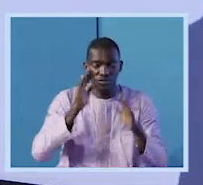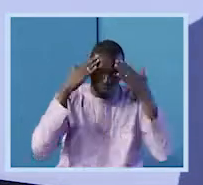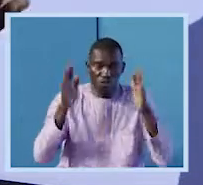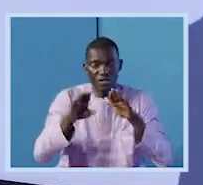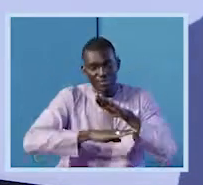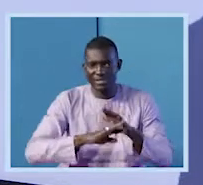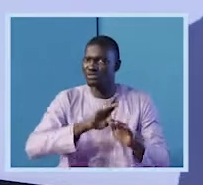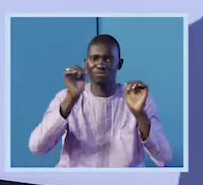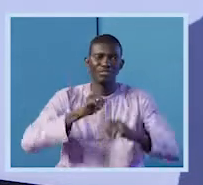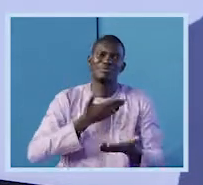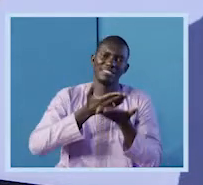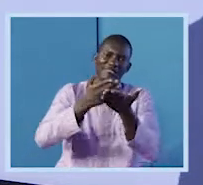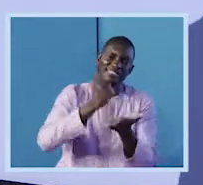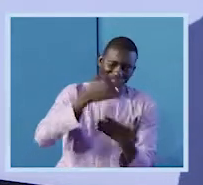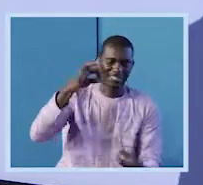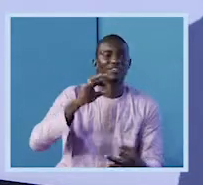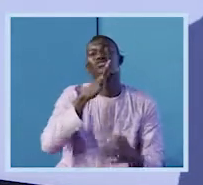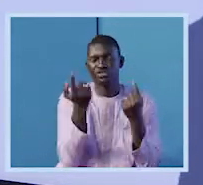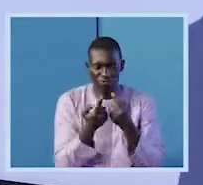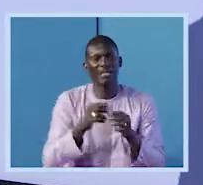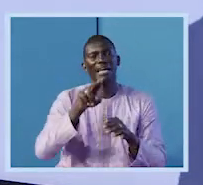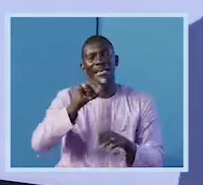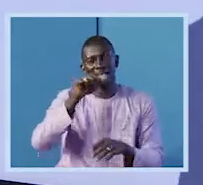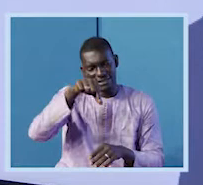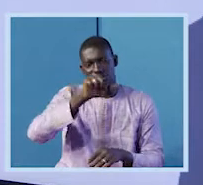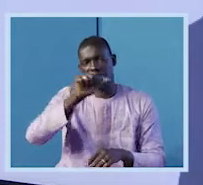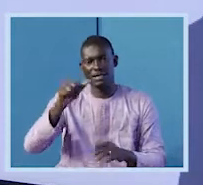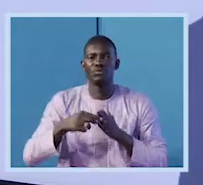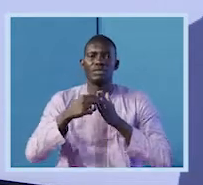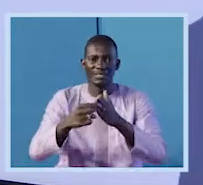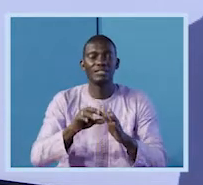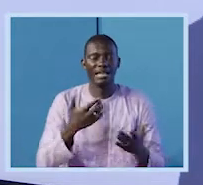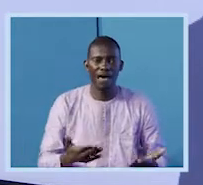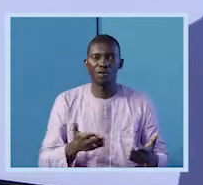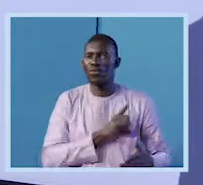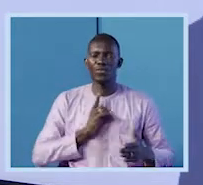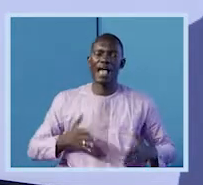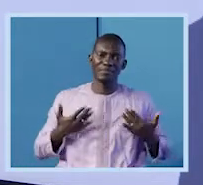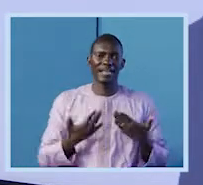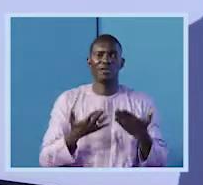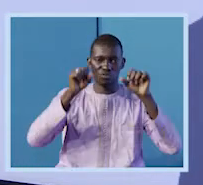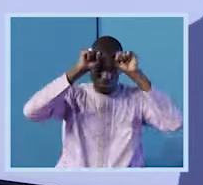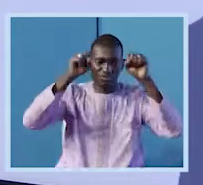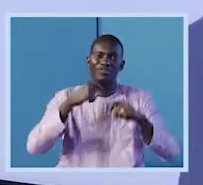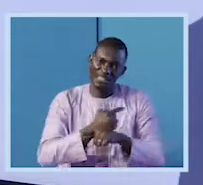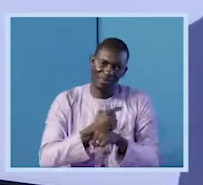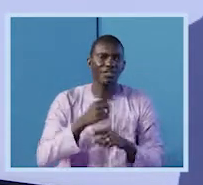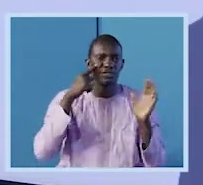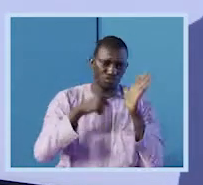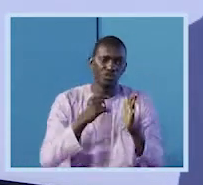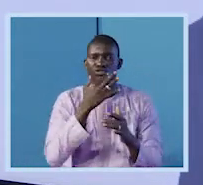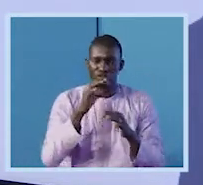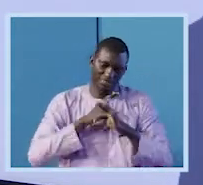you won't be giving certificate. So this is something that NACA will be taking a lead, and now we're happy that the government of the Gambia is showing some